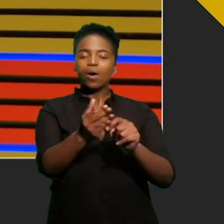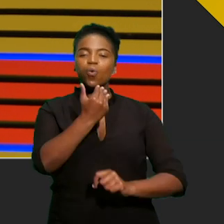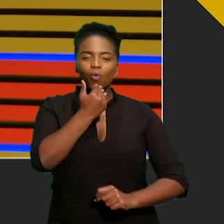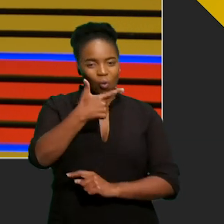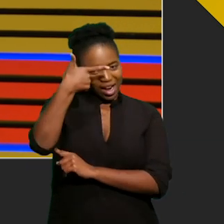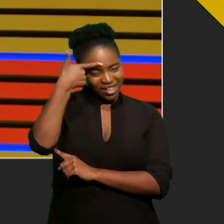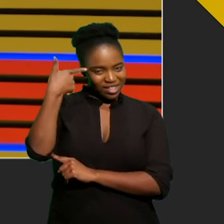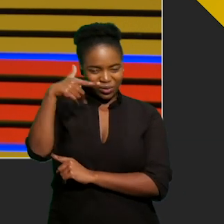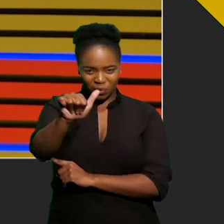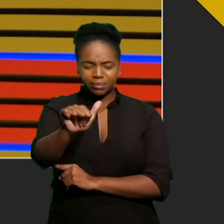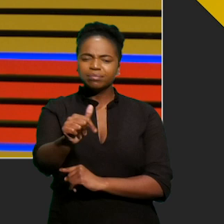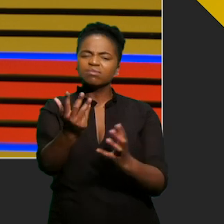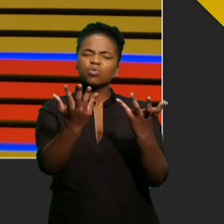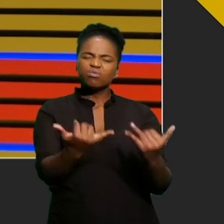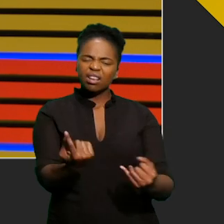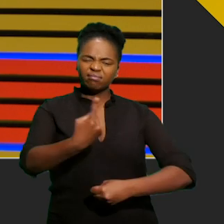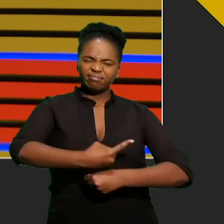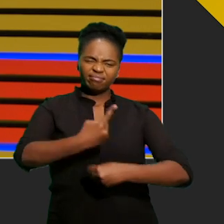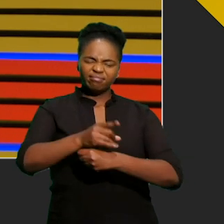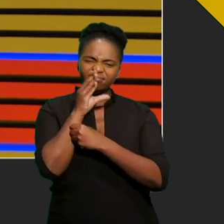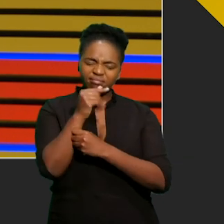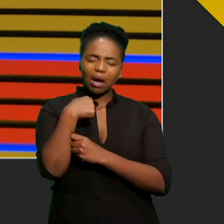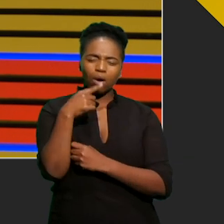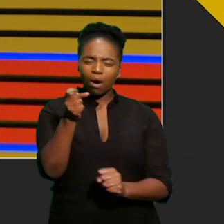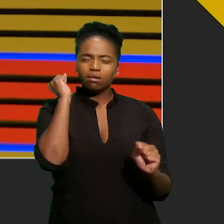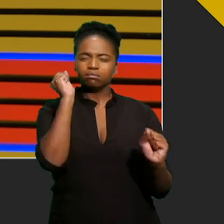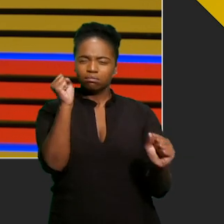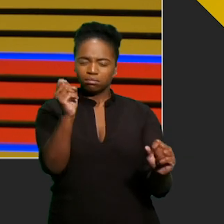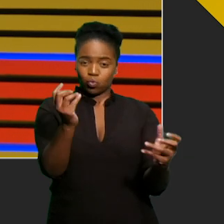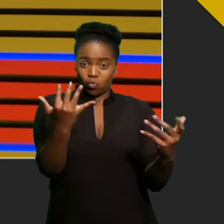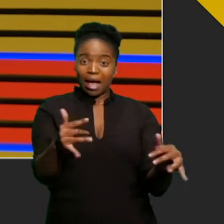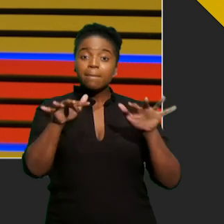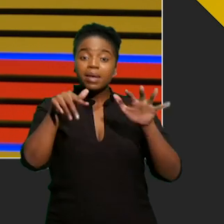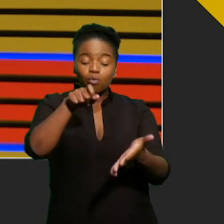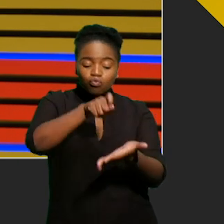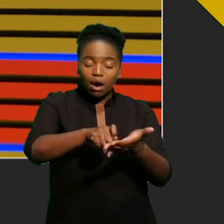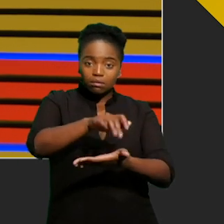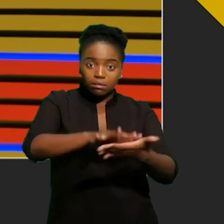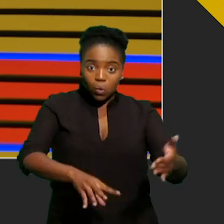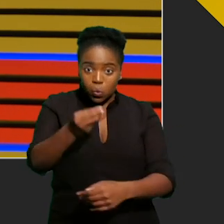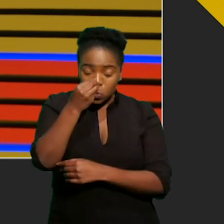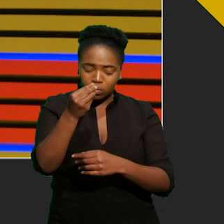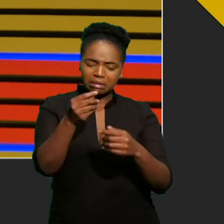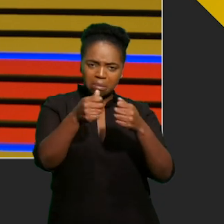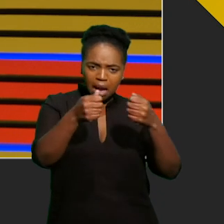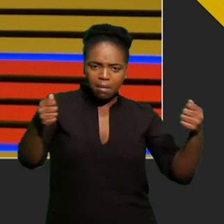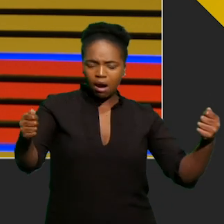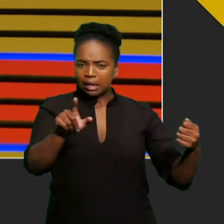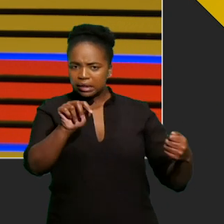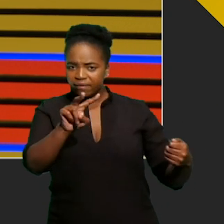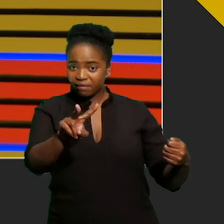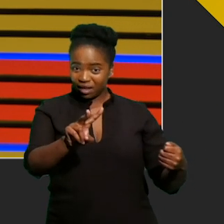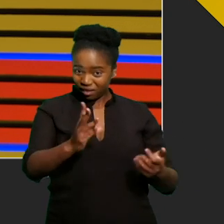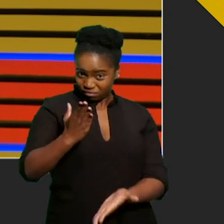andisa wa ga kebashe le khono mo ga delisa re lebella taba ya go tshepagala ga bona bo raditaba ba rona ba mo South Africa re botsa gore na ditaba tso ba